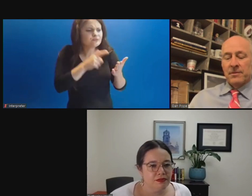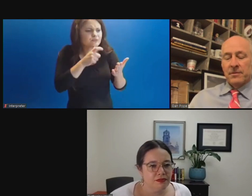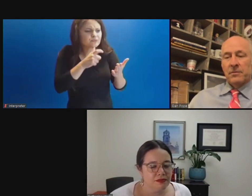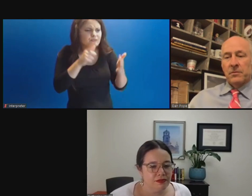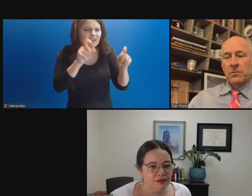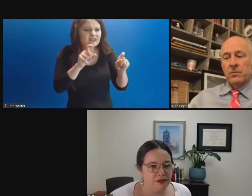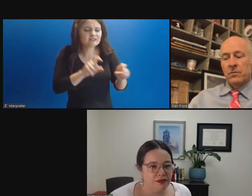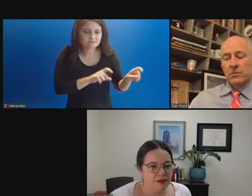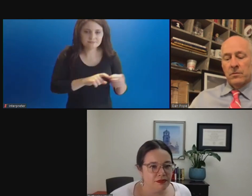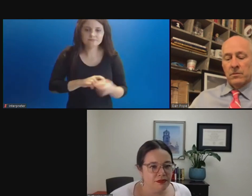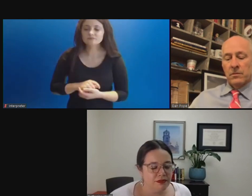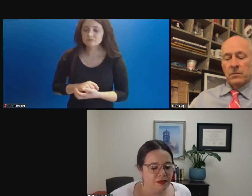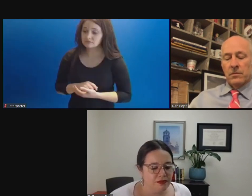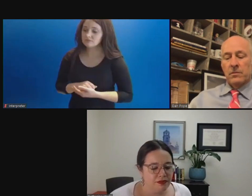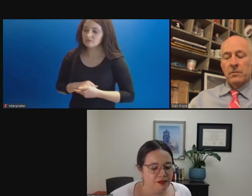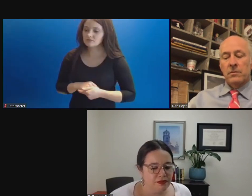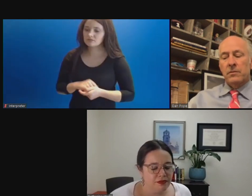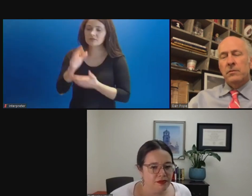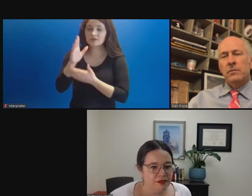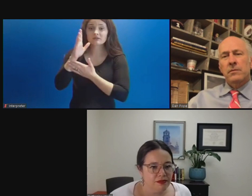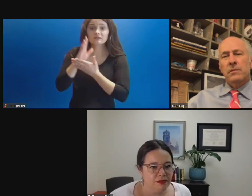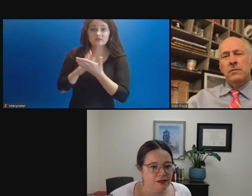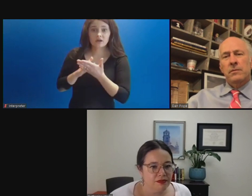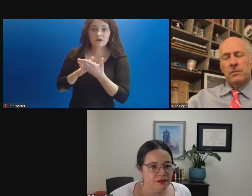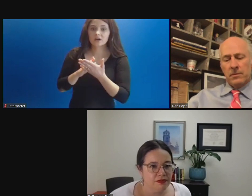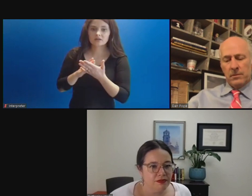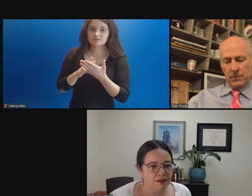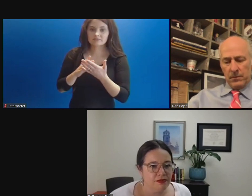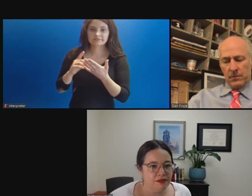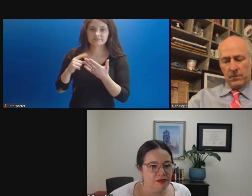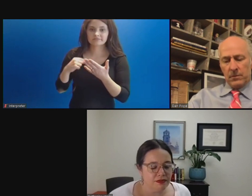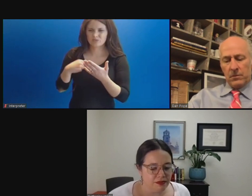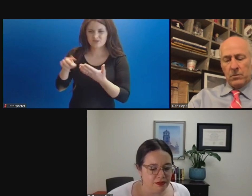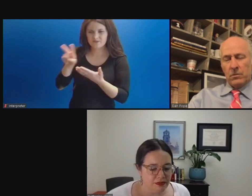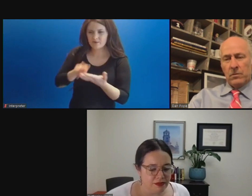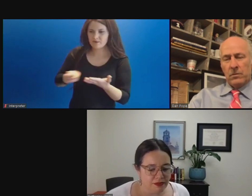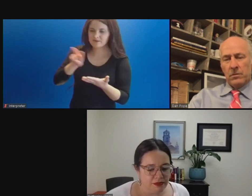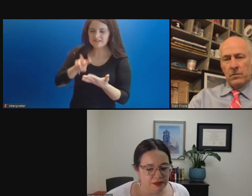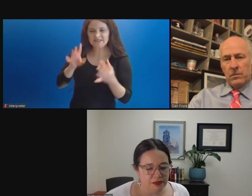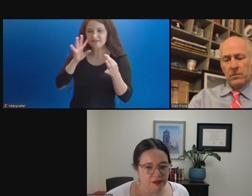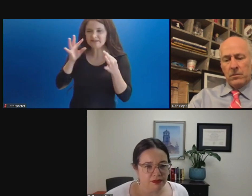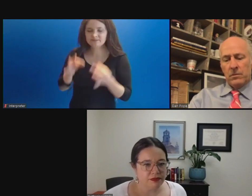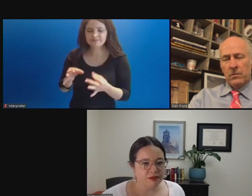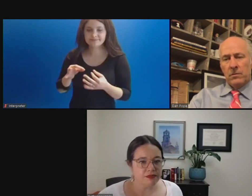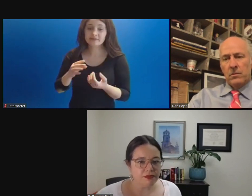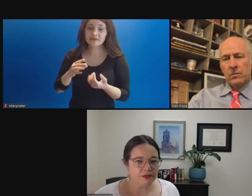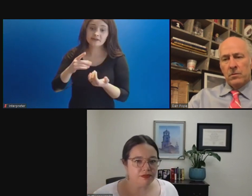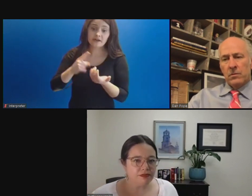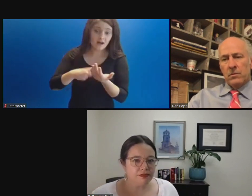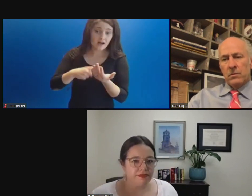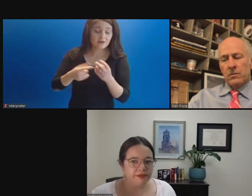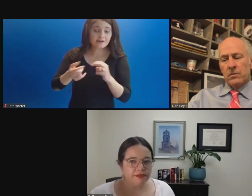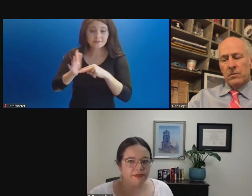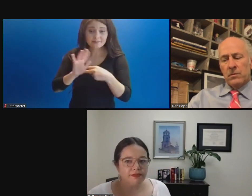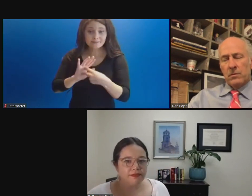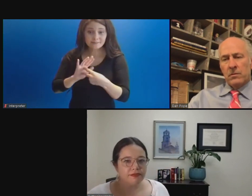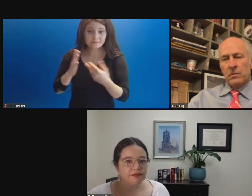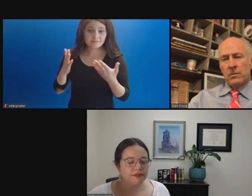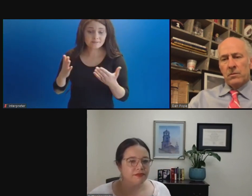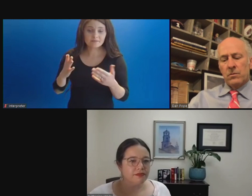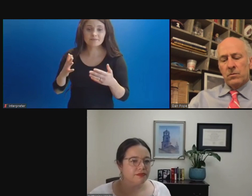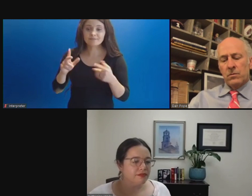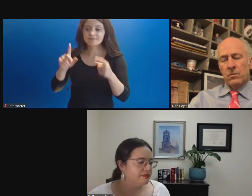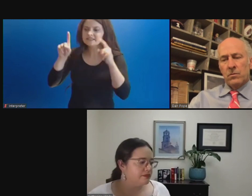So some of that is just absolutely a judgment call. It usually may mean